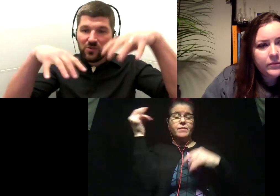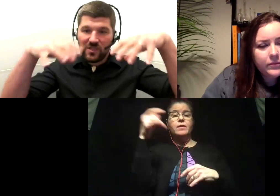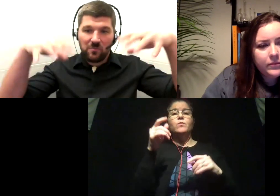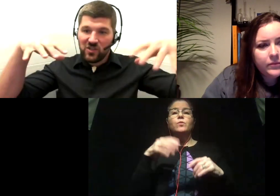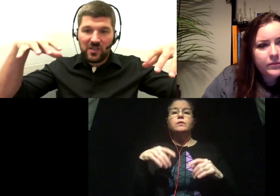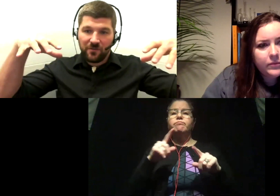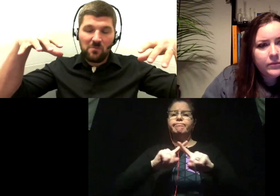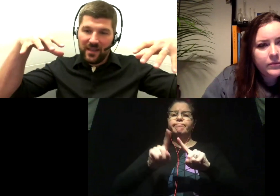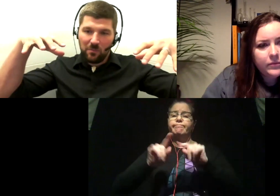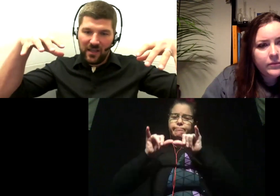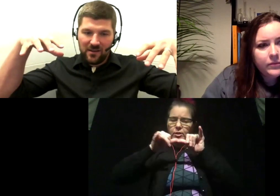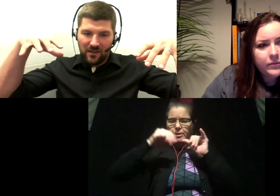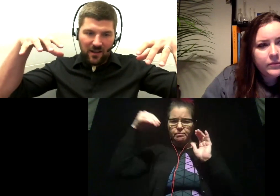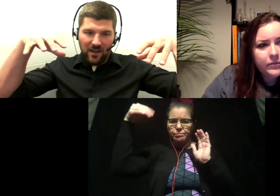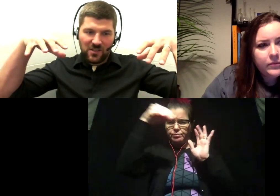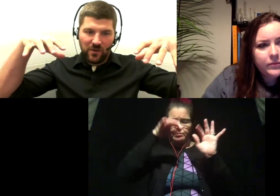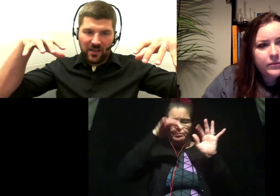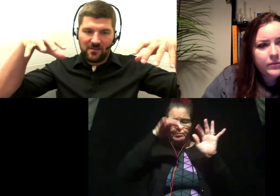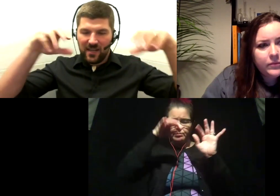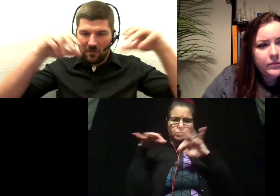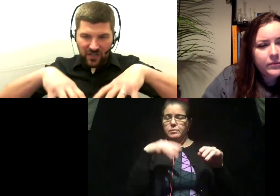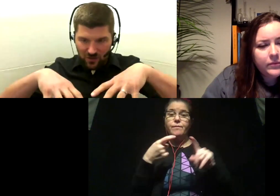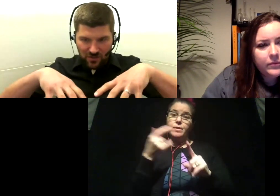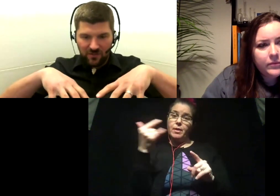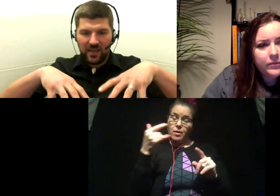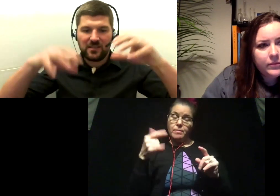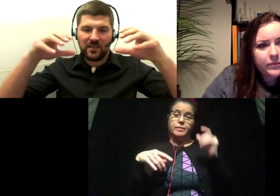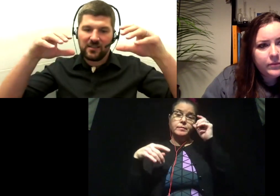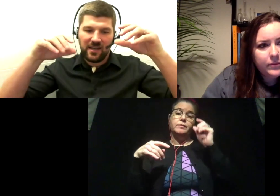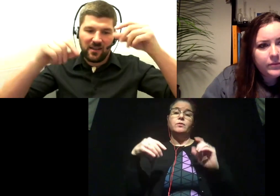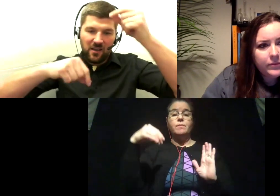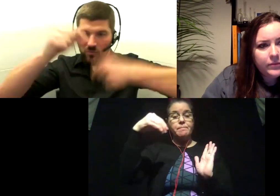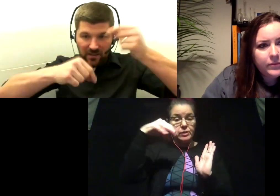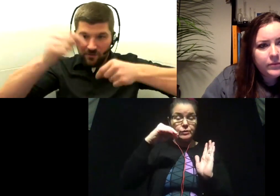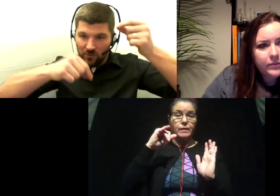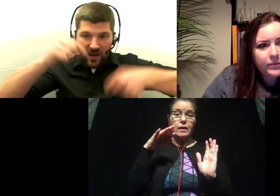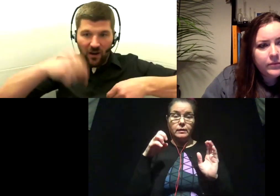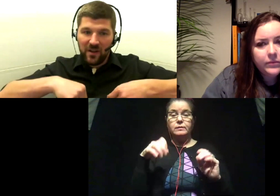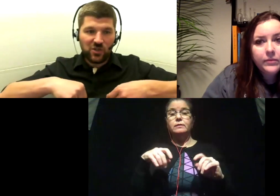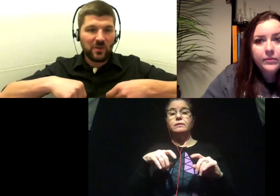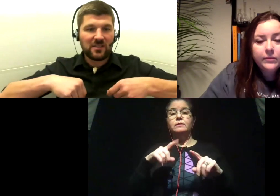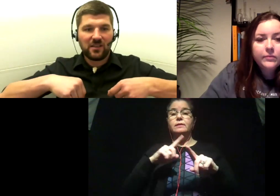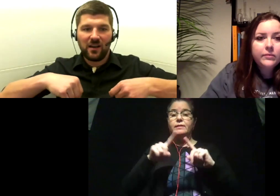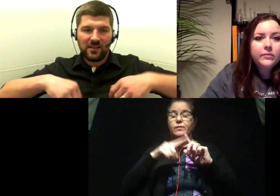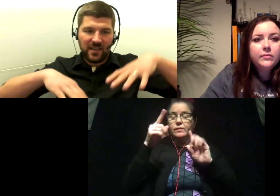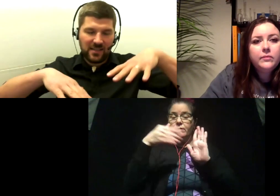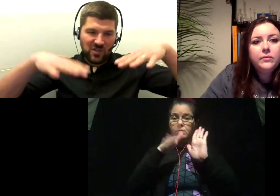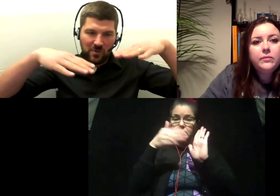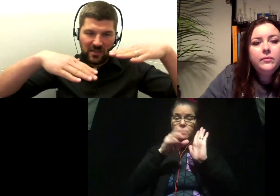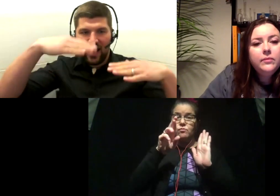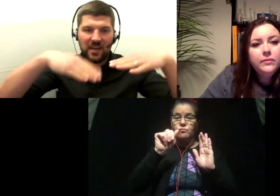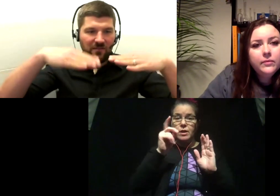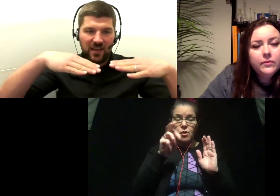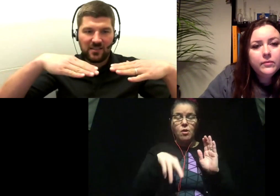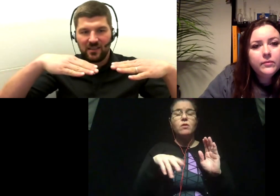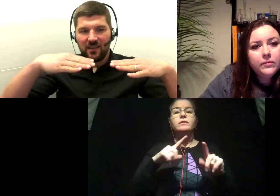all sorts of measurements from the airplane. So it could take pictures of the ice. It could take different radar measurements. It takes measurements of